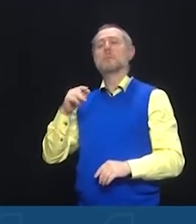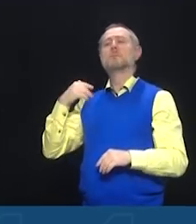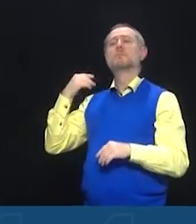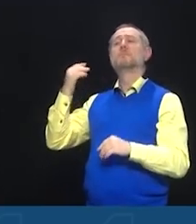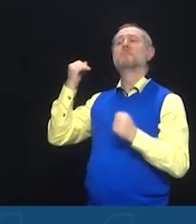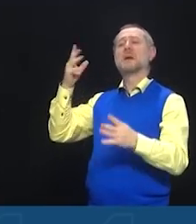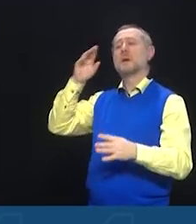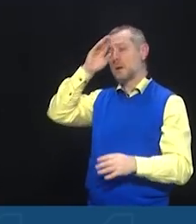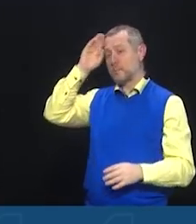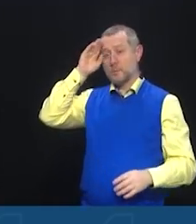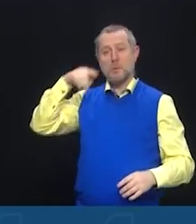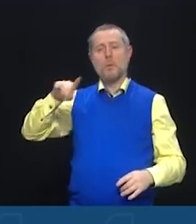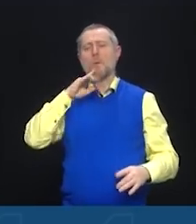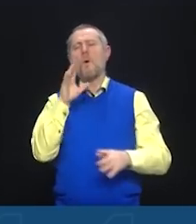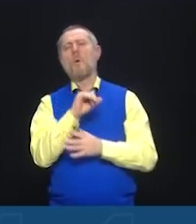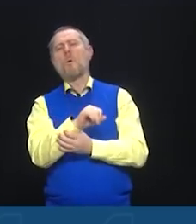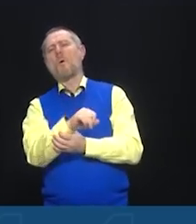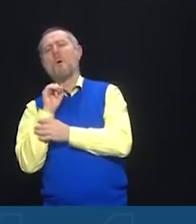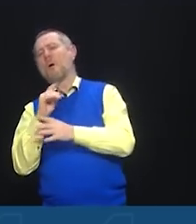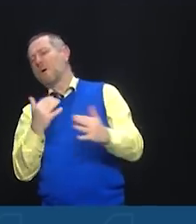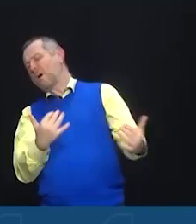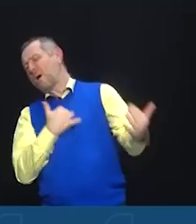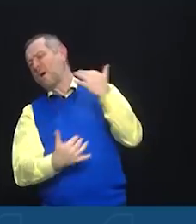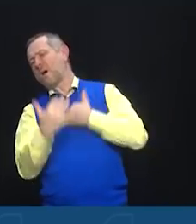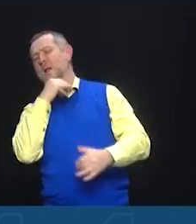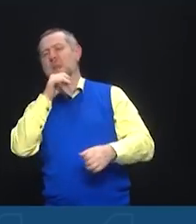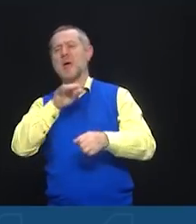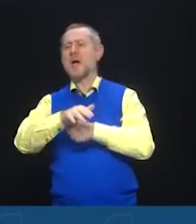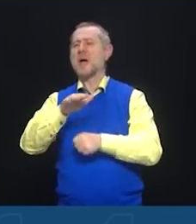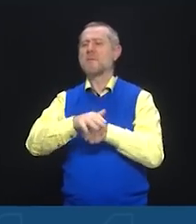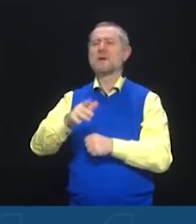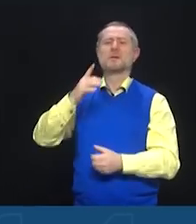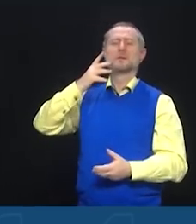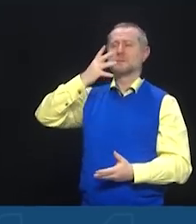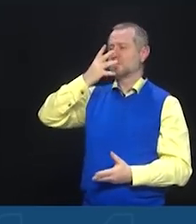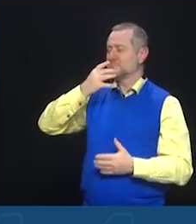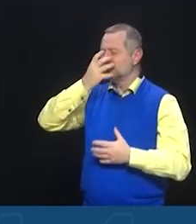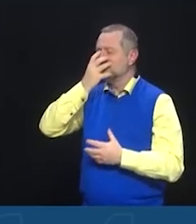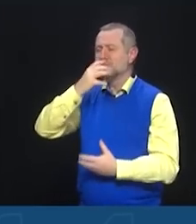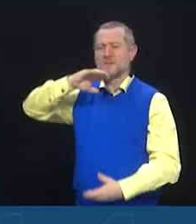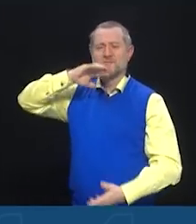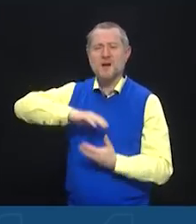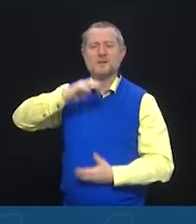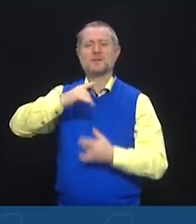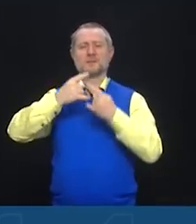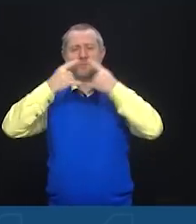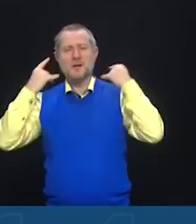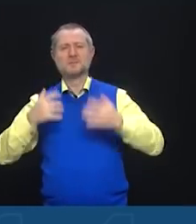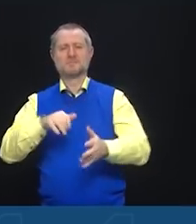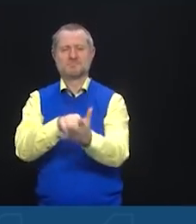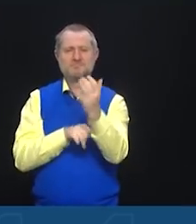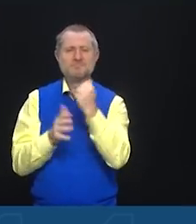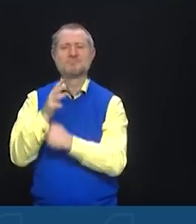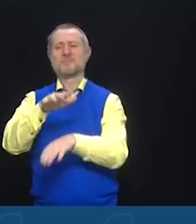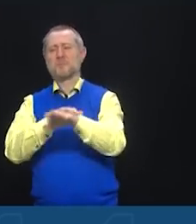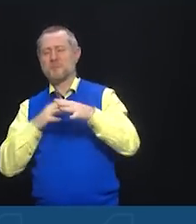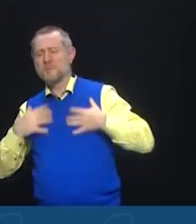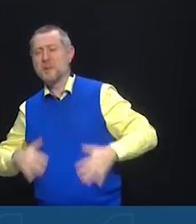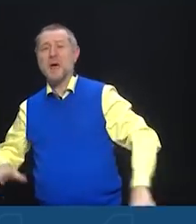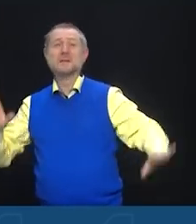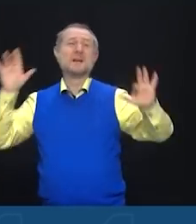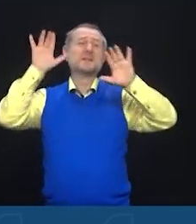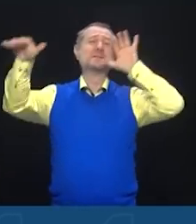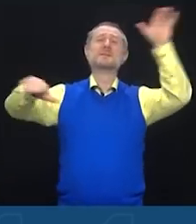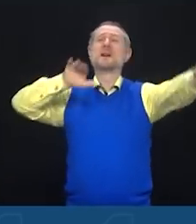hospitals were overflowing. We didn't have enough ventilators. We didn't have enough protective equipment. We were scouring the earth in search of something as basic